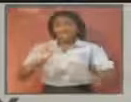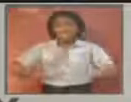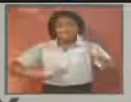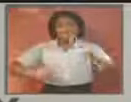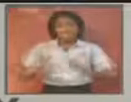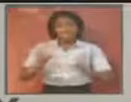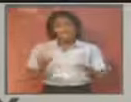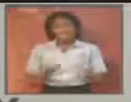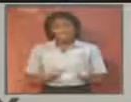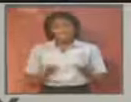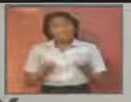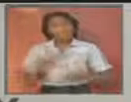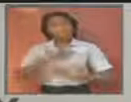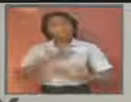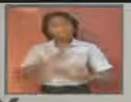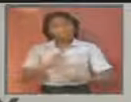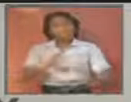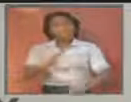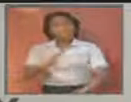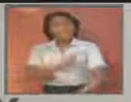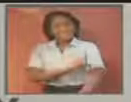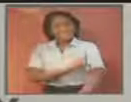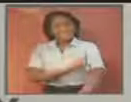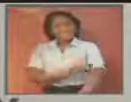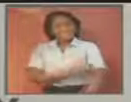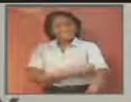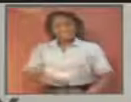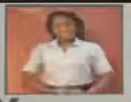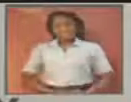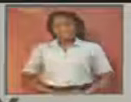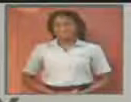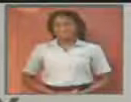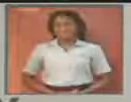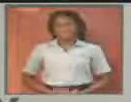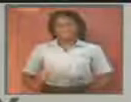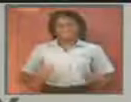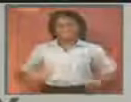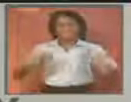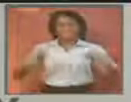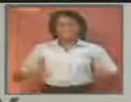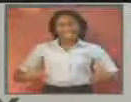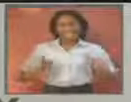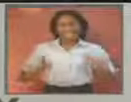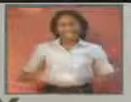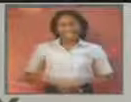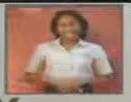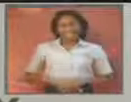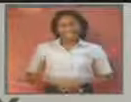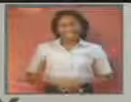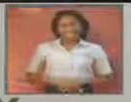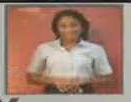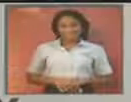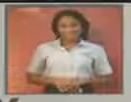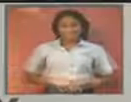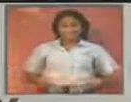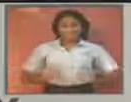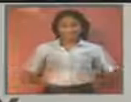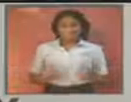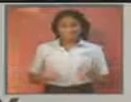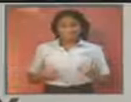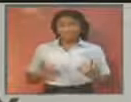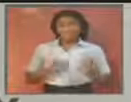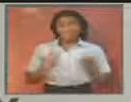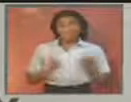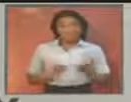population is more interested now in taking the vaccines, and we are dealing with that uptake. At this point, I would like